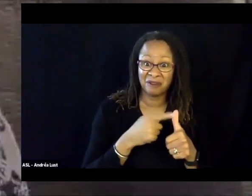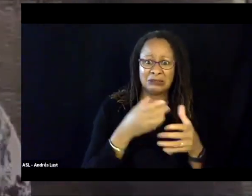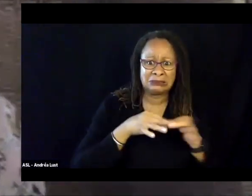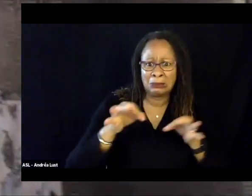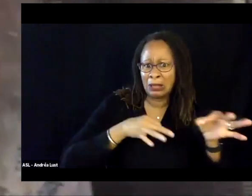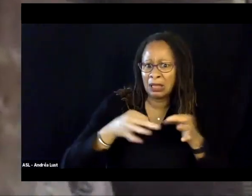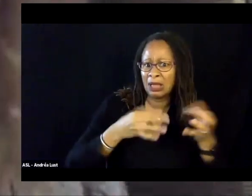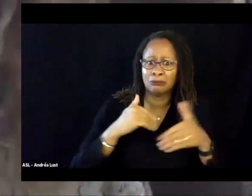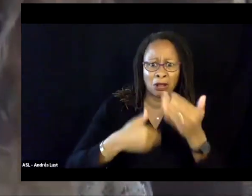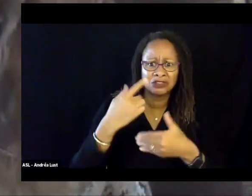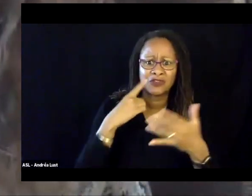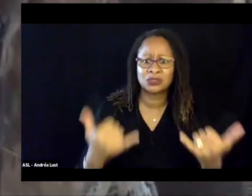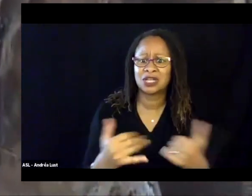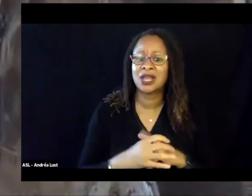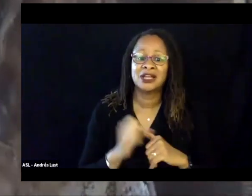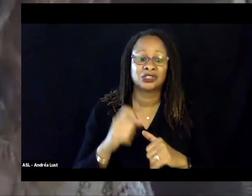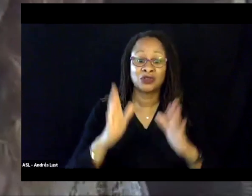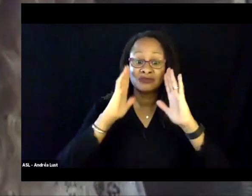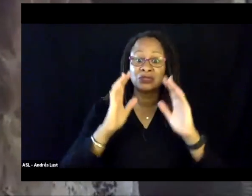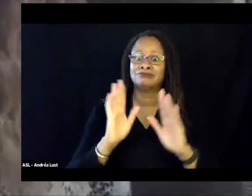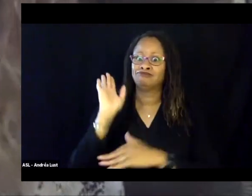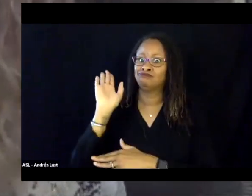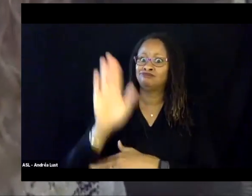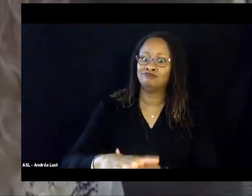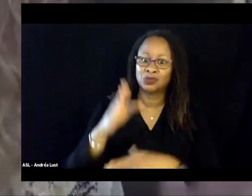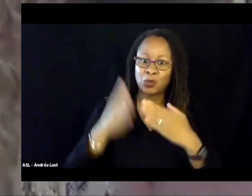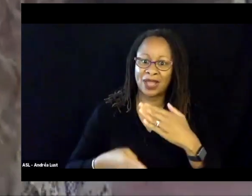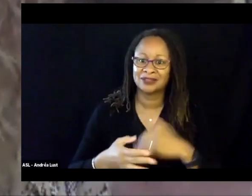so you all know to stay tuned all the way to the end.